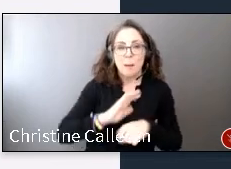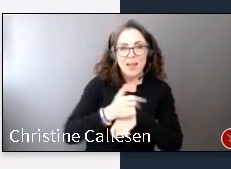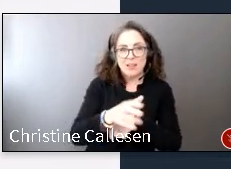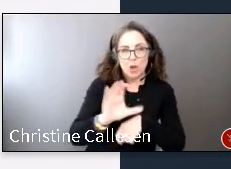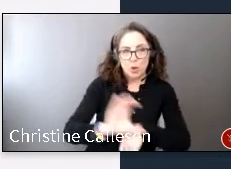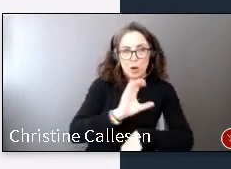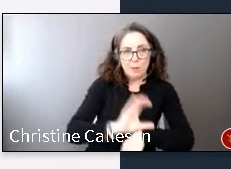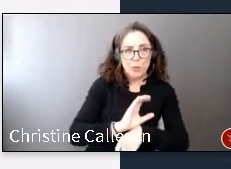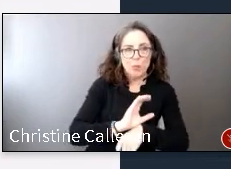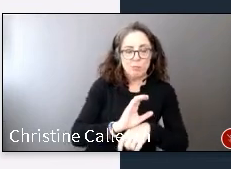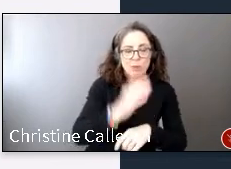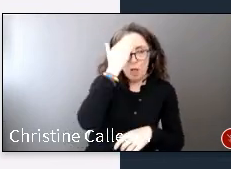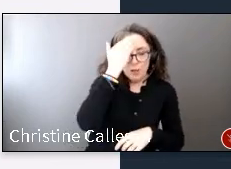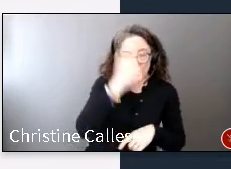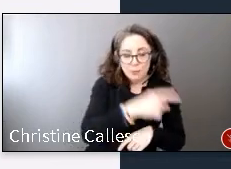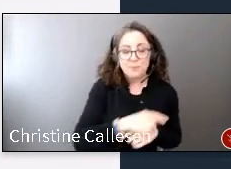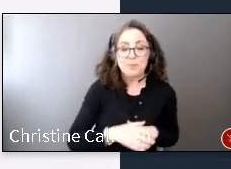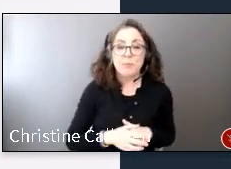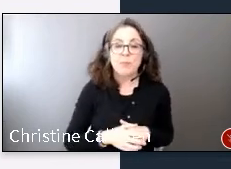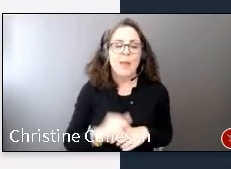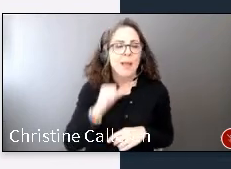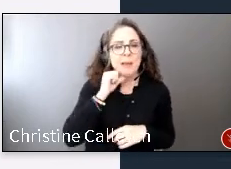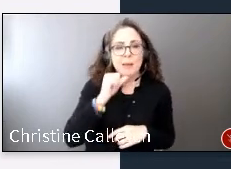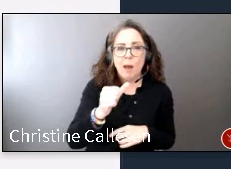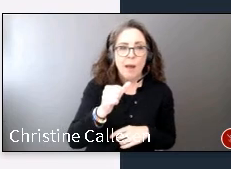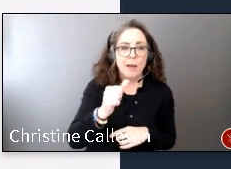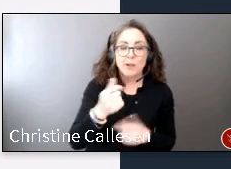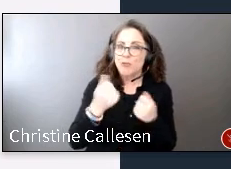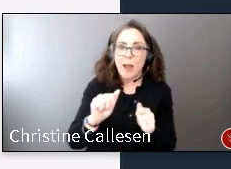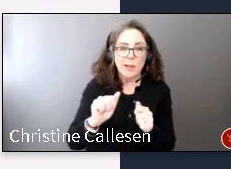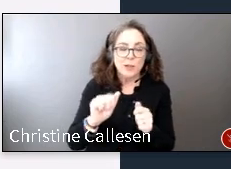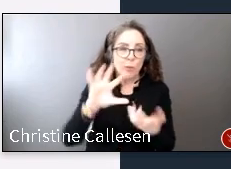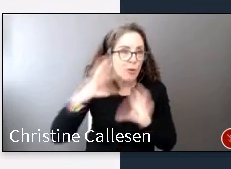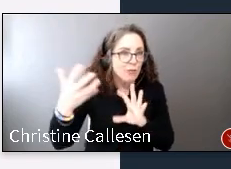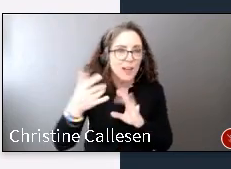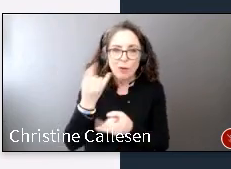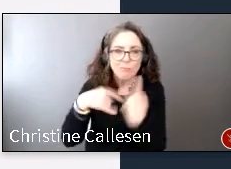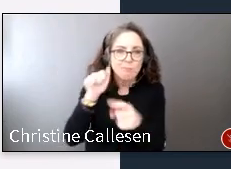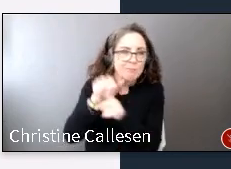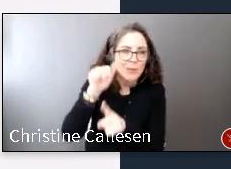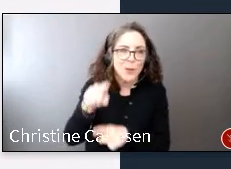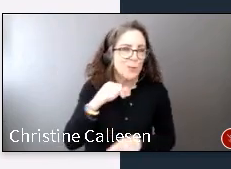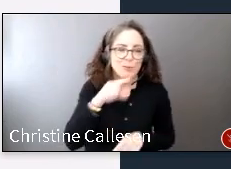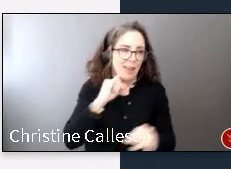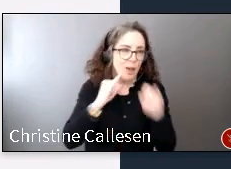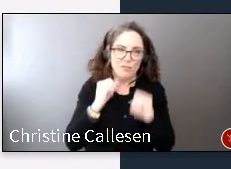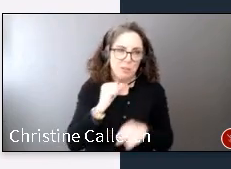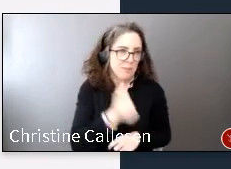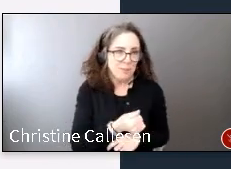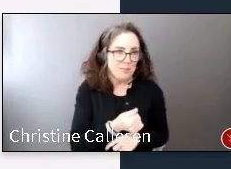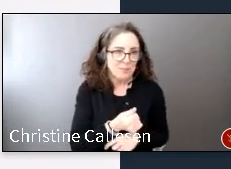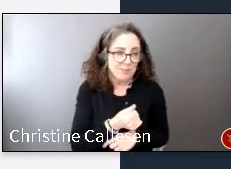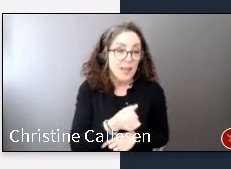knowledge. And we won't be asking about purposefully confusing or tricky questions during the interview.